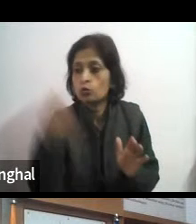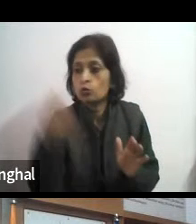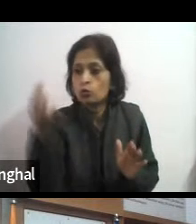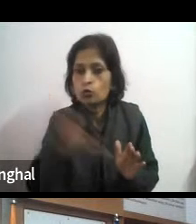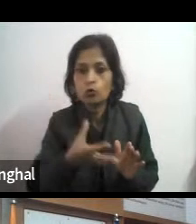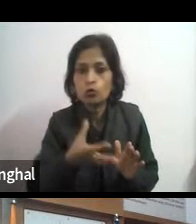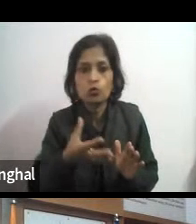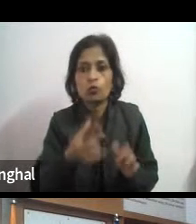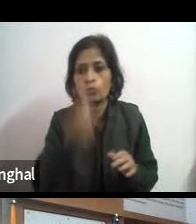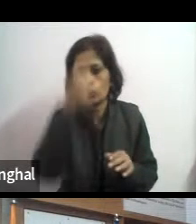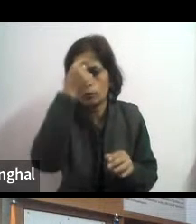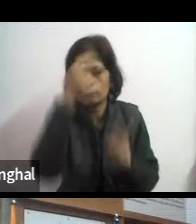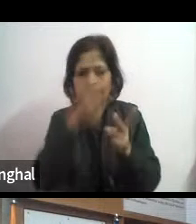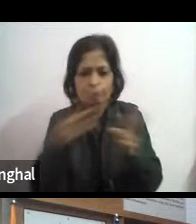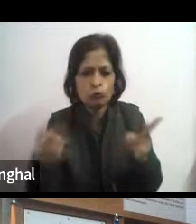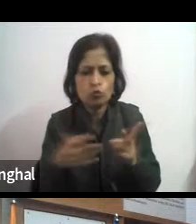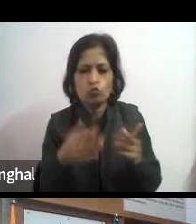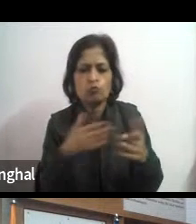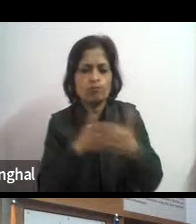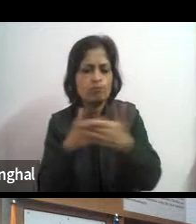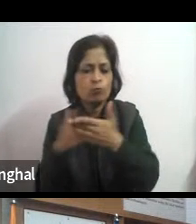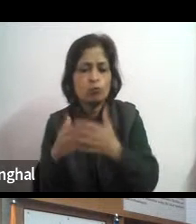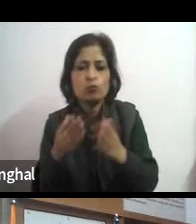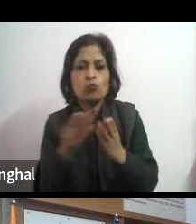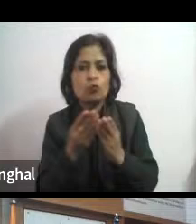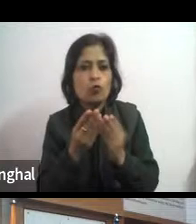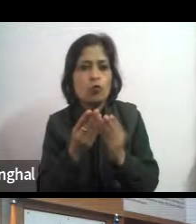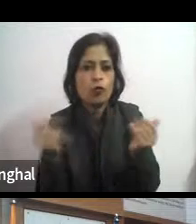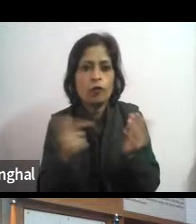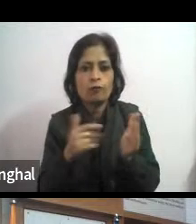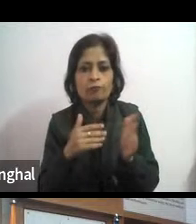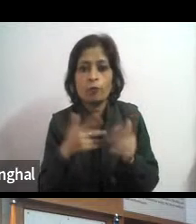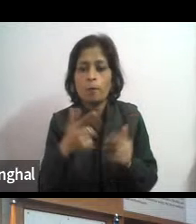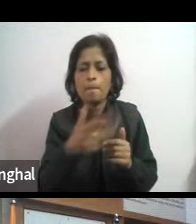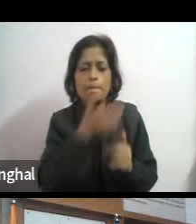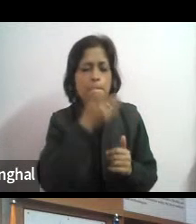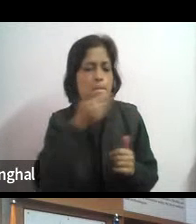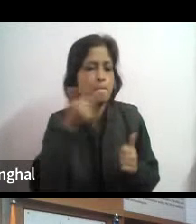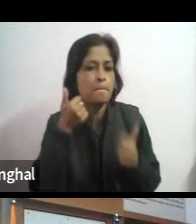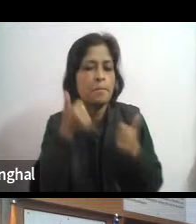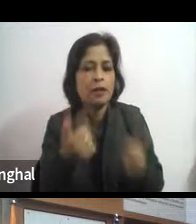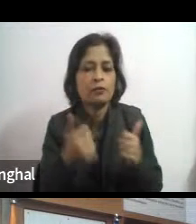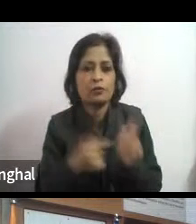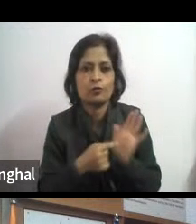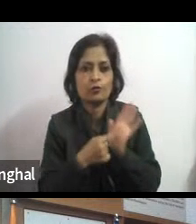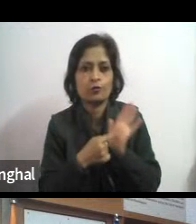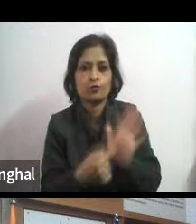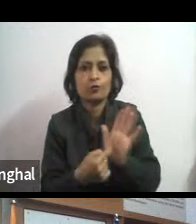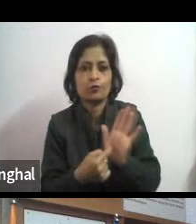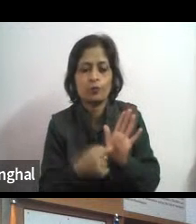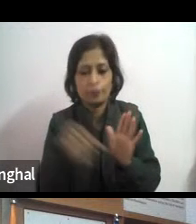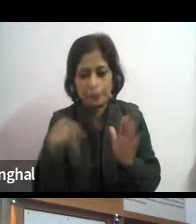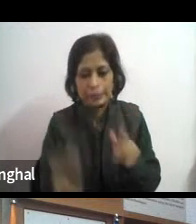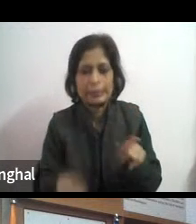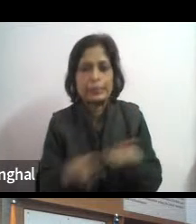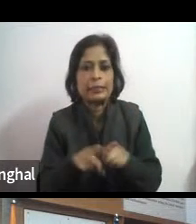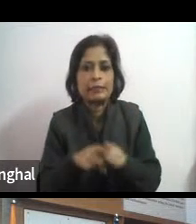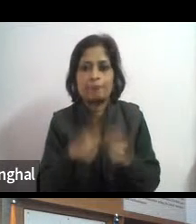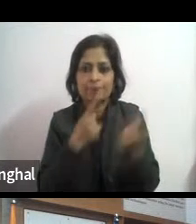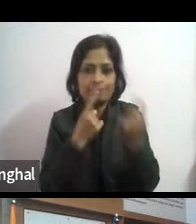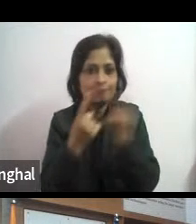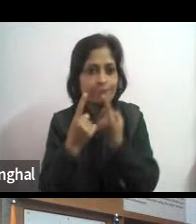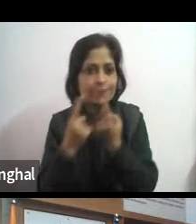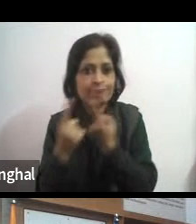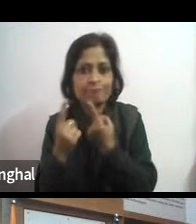situation and really perform to their best. And that is what is seen in the scenario. As far